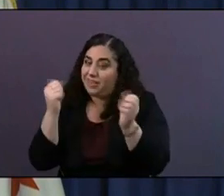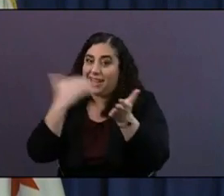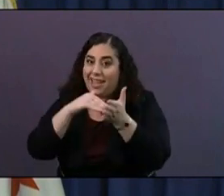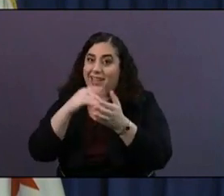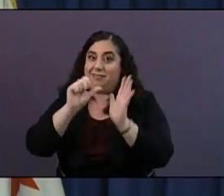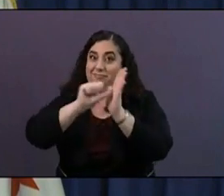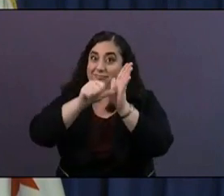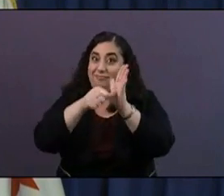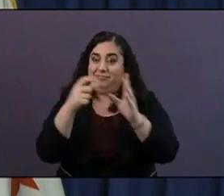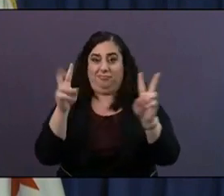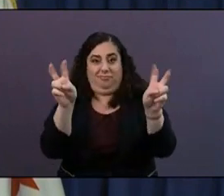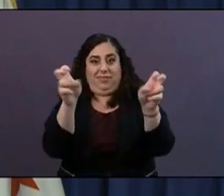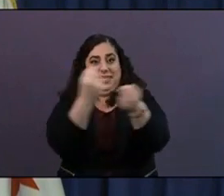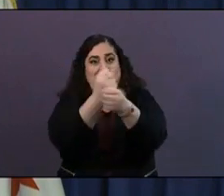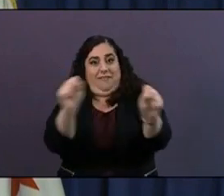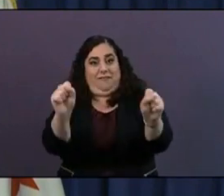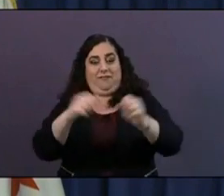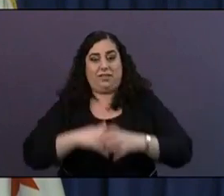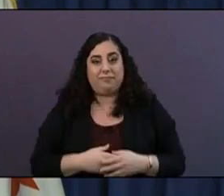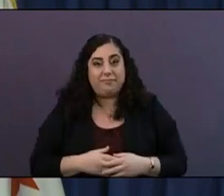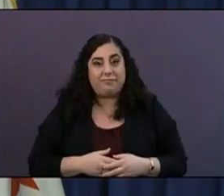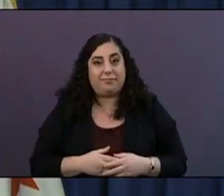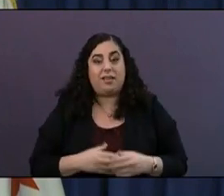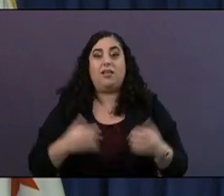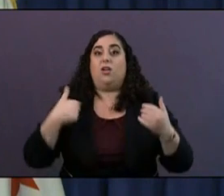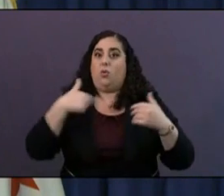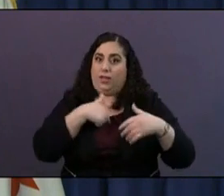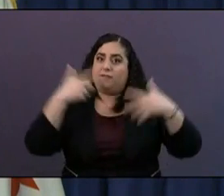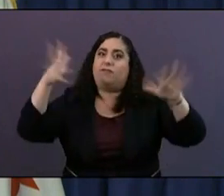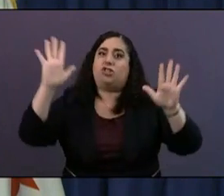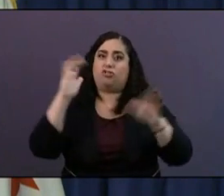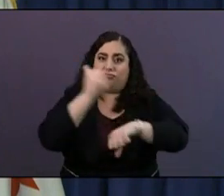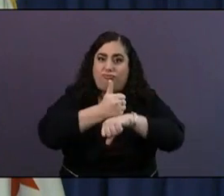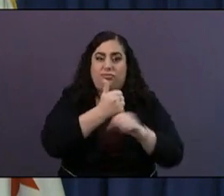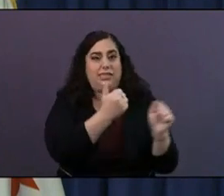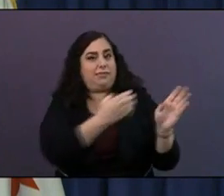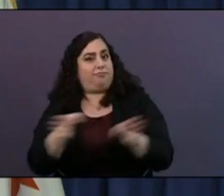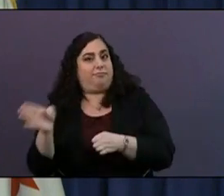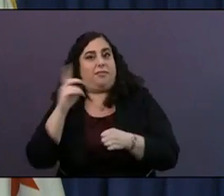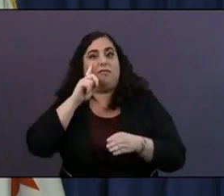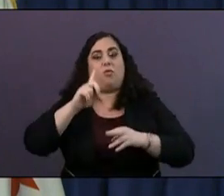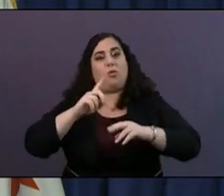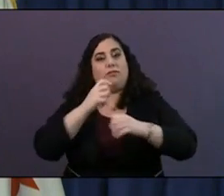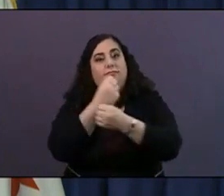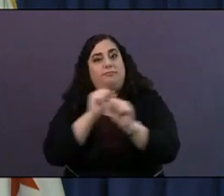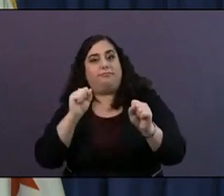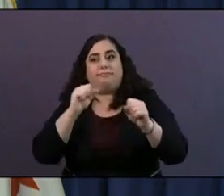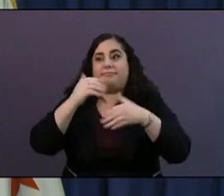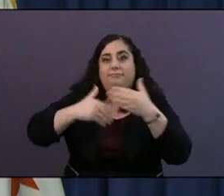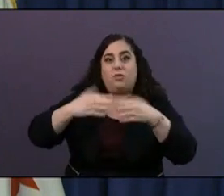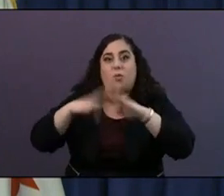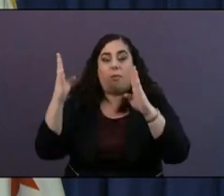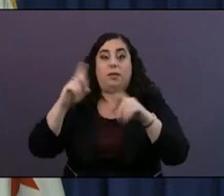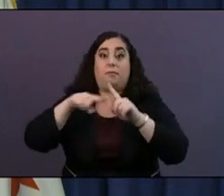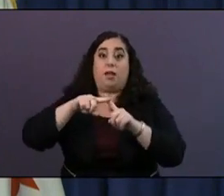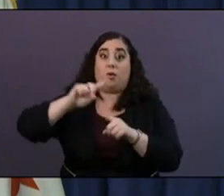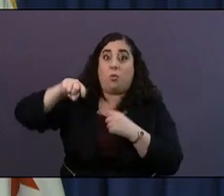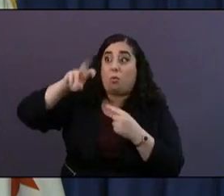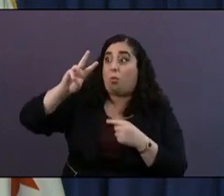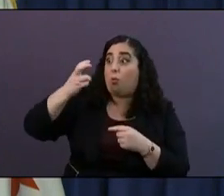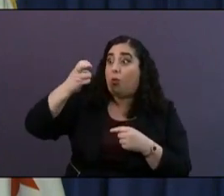waiting for is the when. The city of San Diego has taken a number of steps to safely